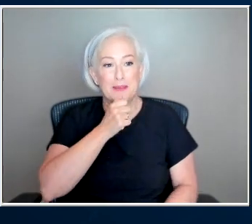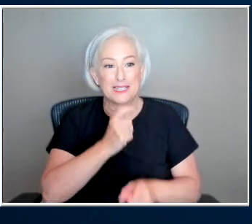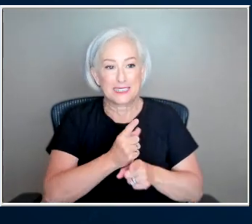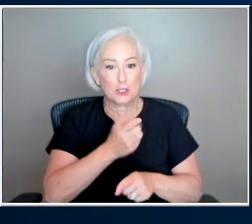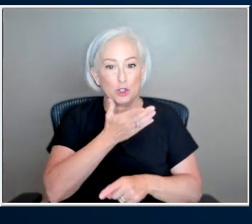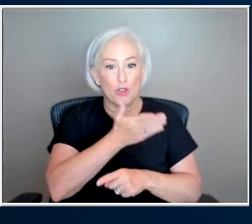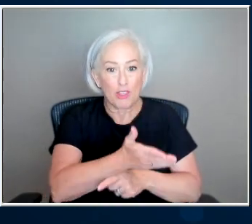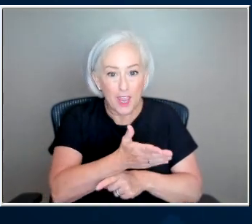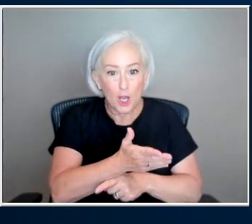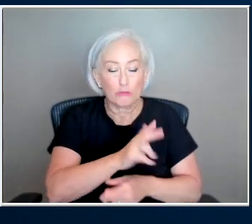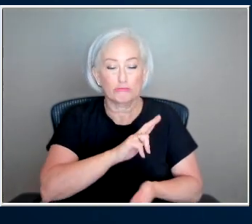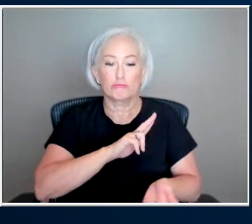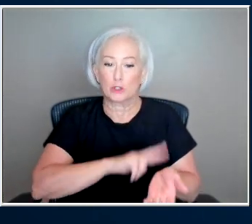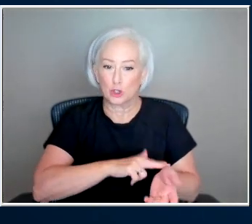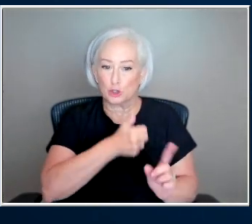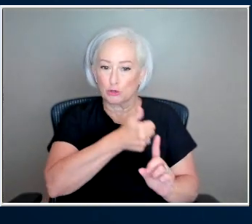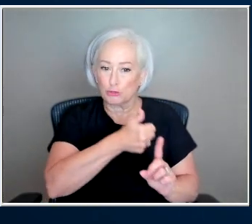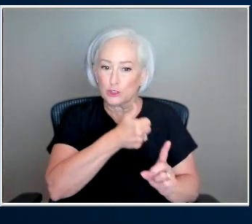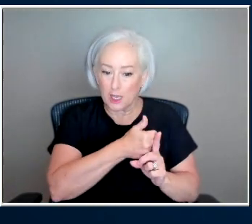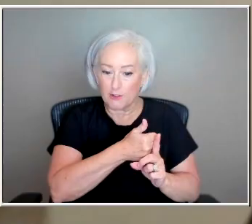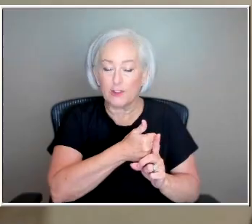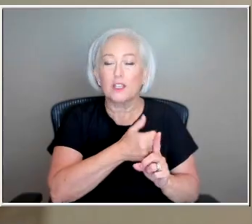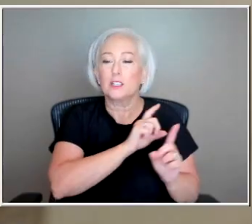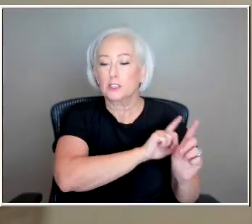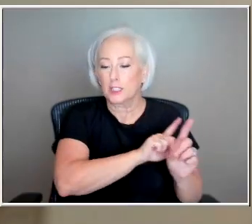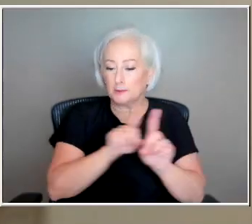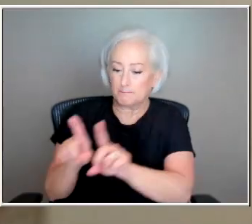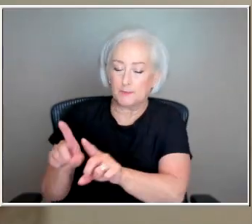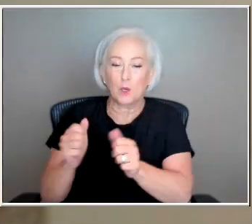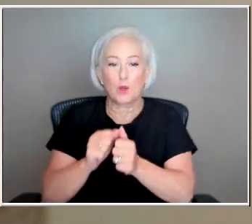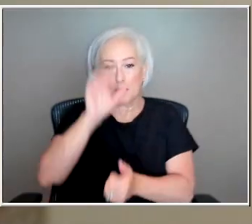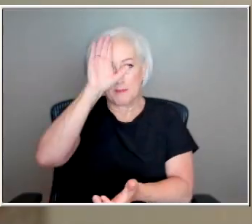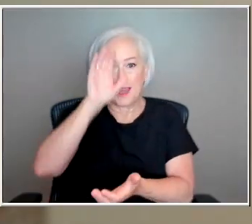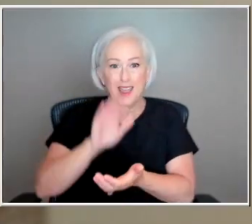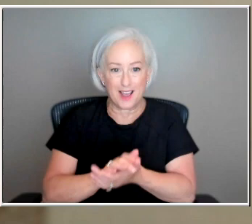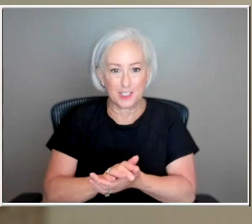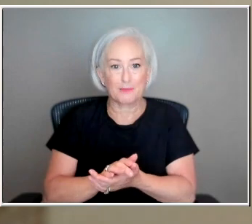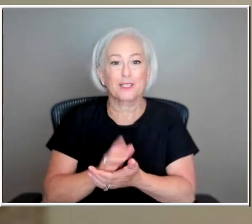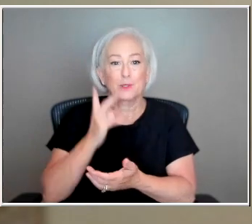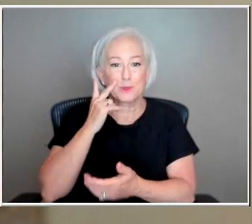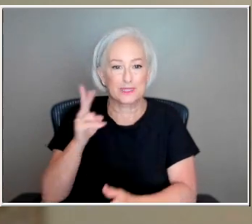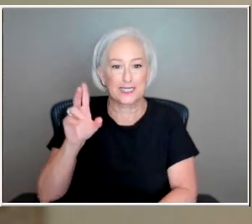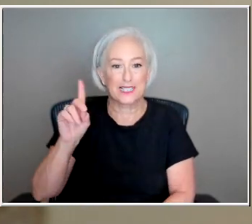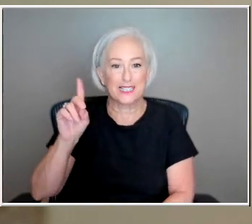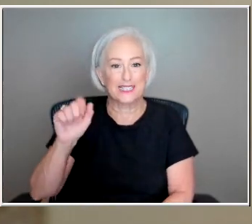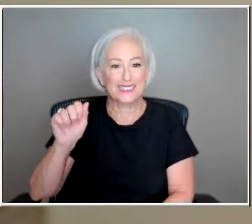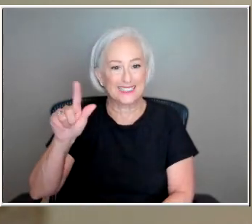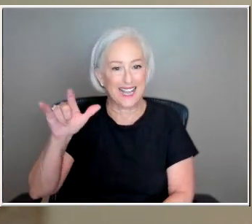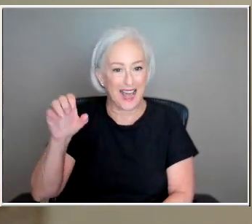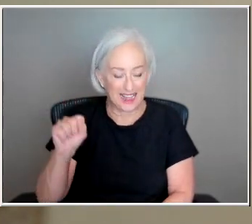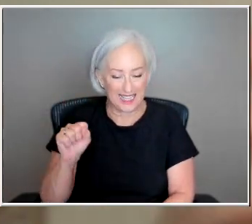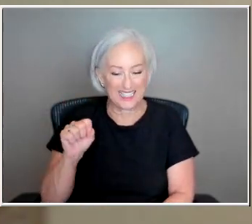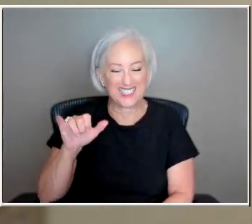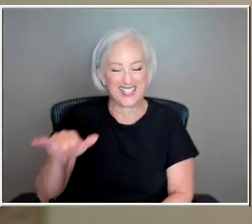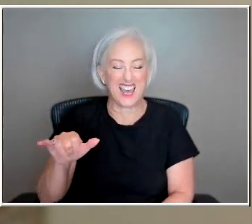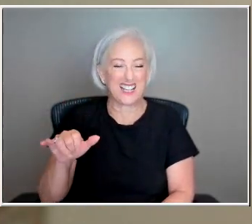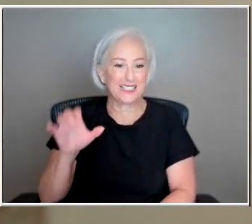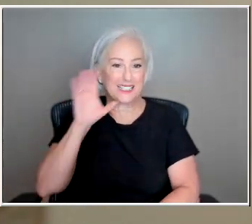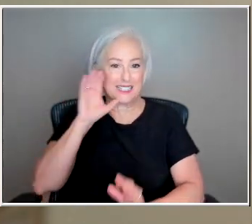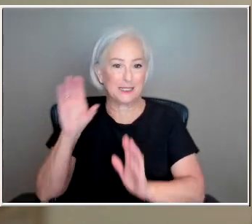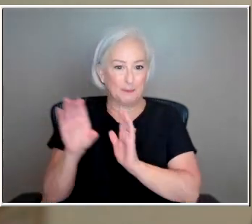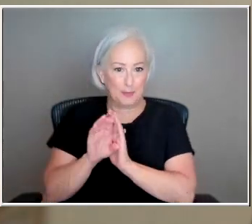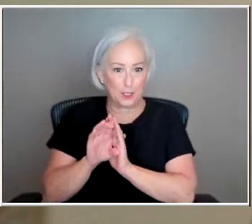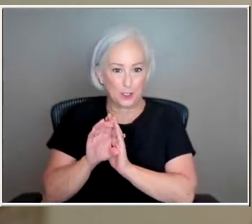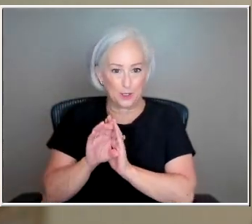Matt, into the NICU to see Dallas. And I think that's where these first pictures that you're looking at come from, is when they first got to visit her, and they Skyped her into